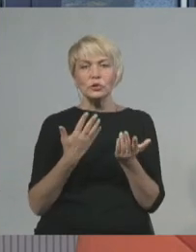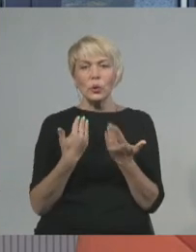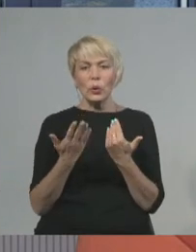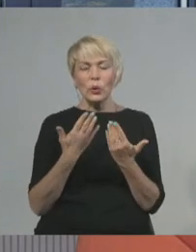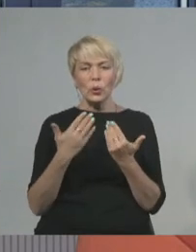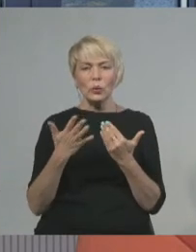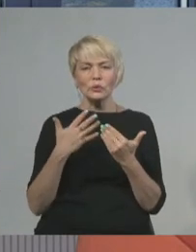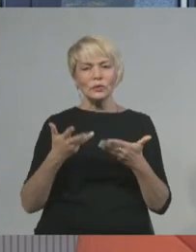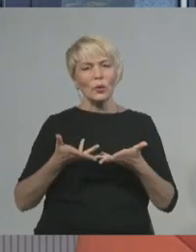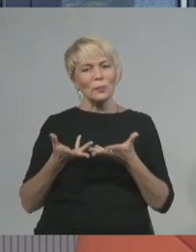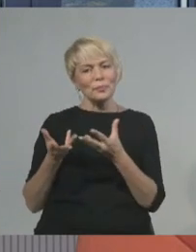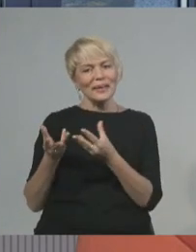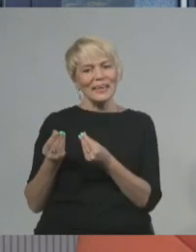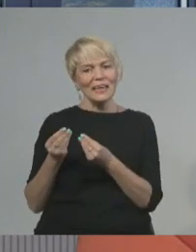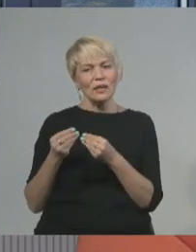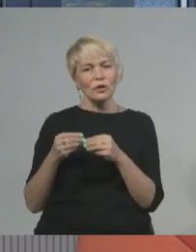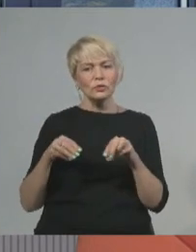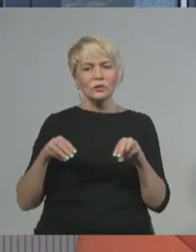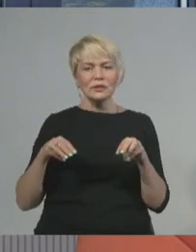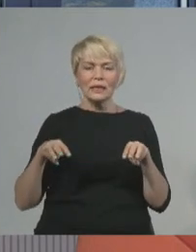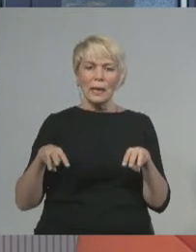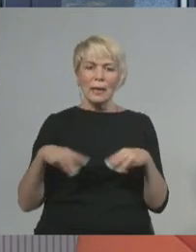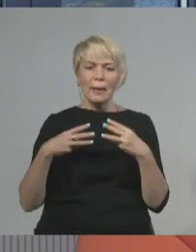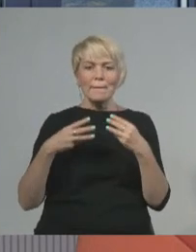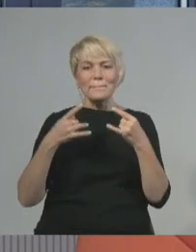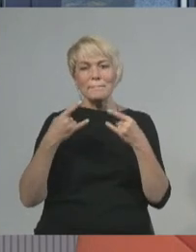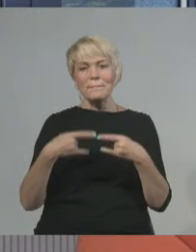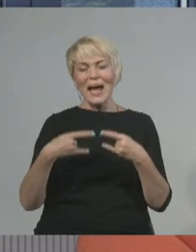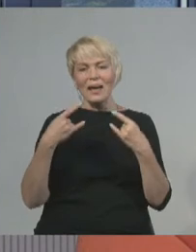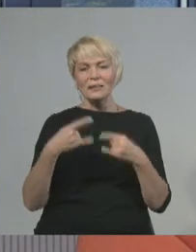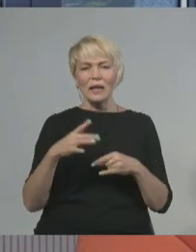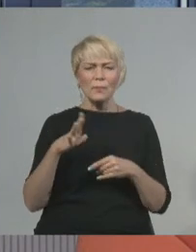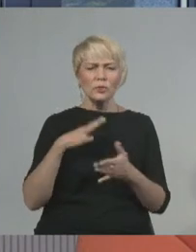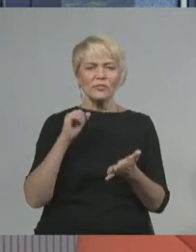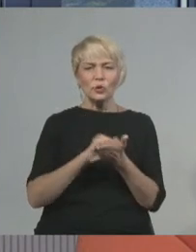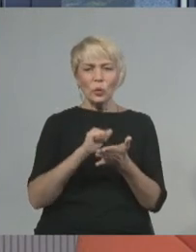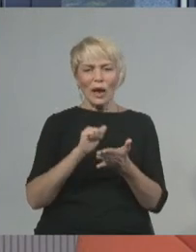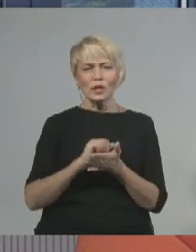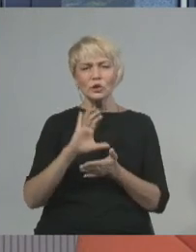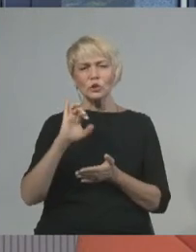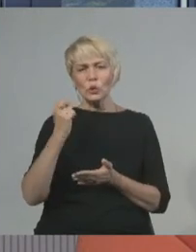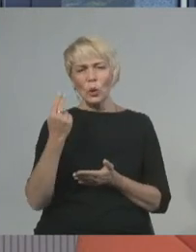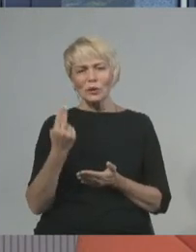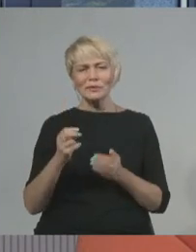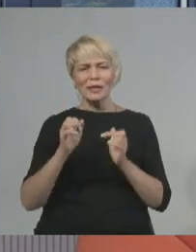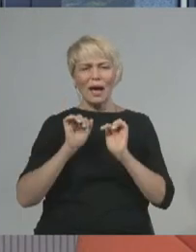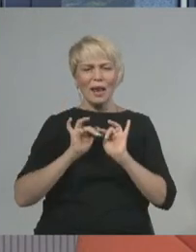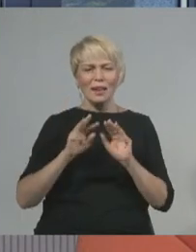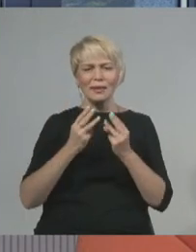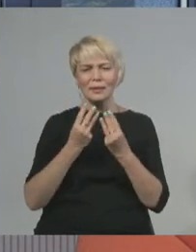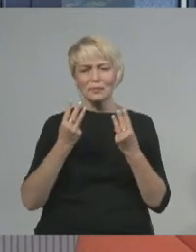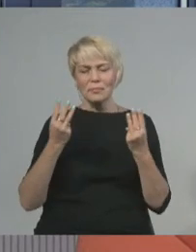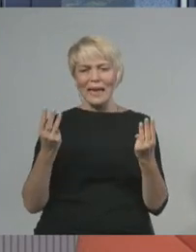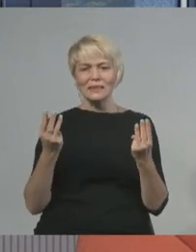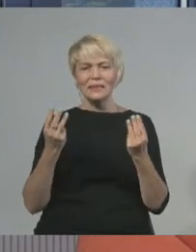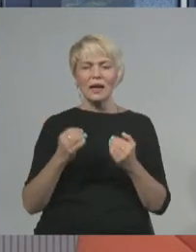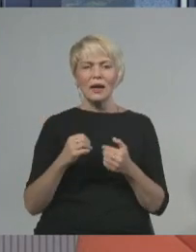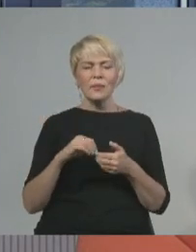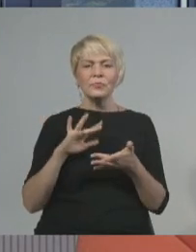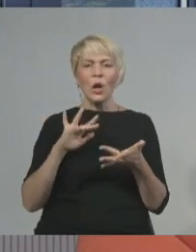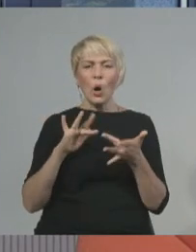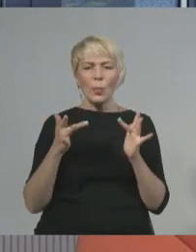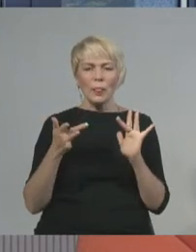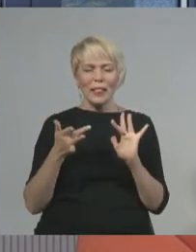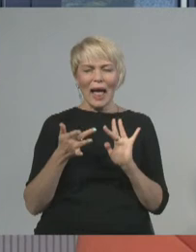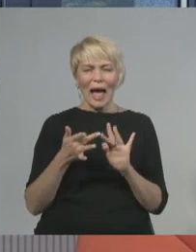well there was really this sense that from a certain set of a very online very online set in